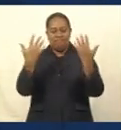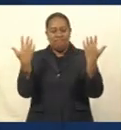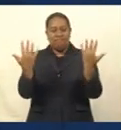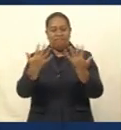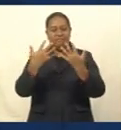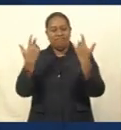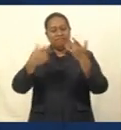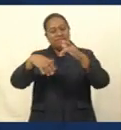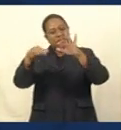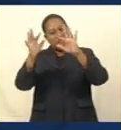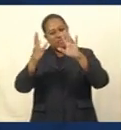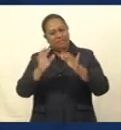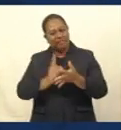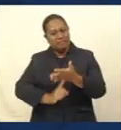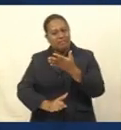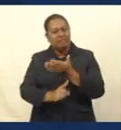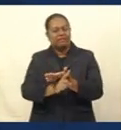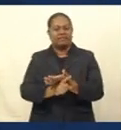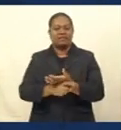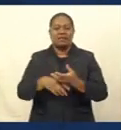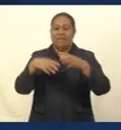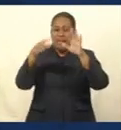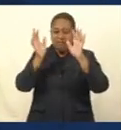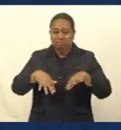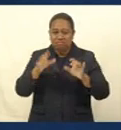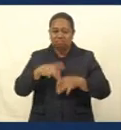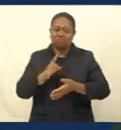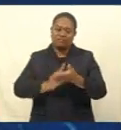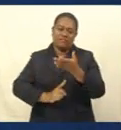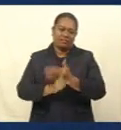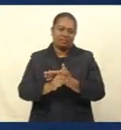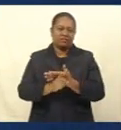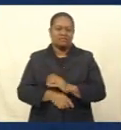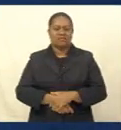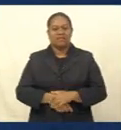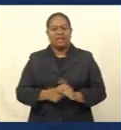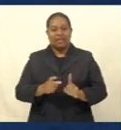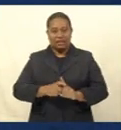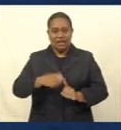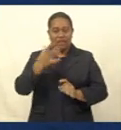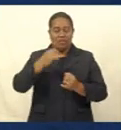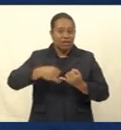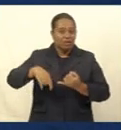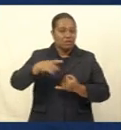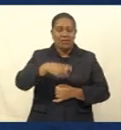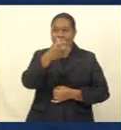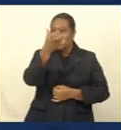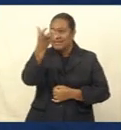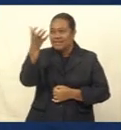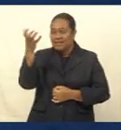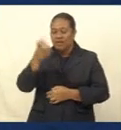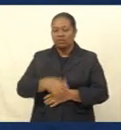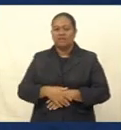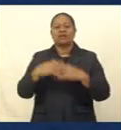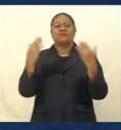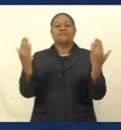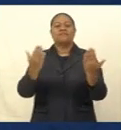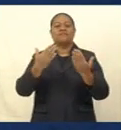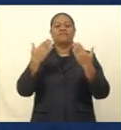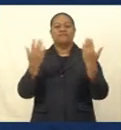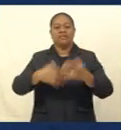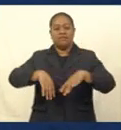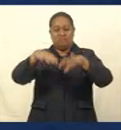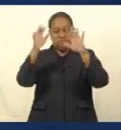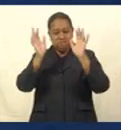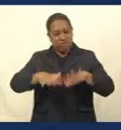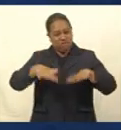humid with intervals of rain, heavy at times. Eastwards from Pacific Harbour to Suva, cloudy and humid with heavy